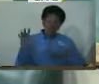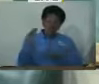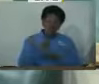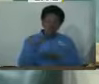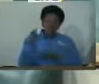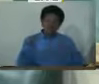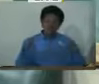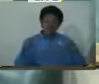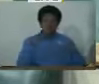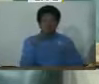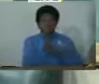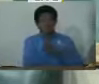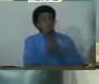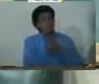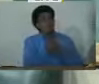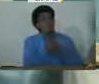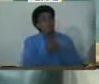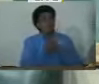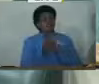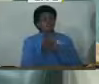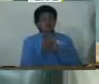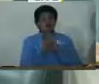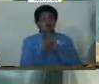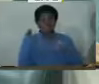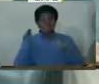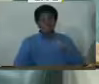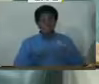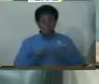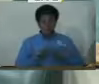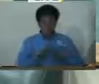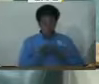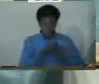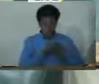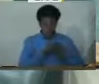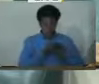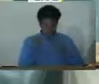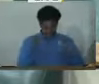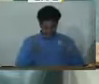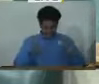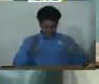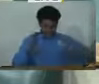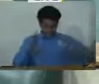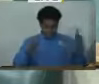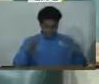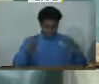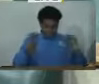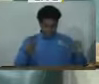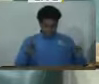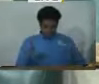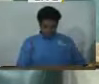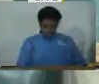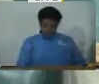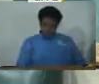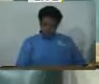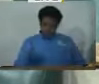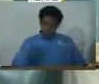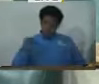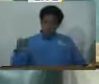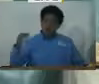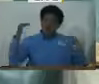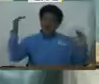to make laws, policies, and indeed the budget for the people, have a higher